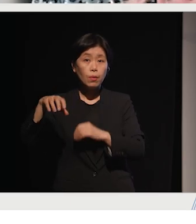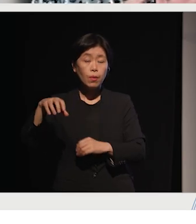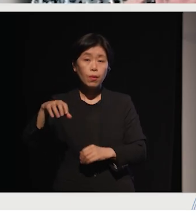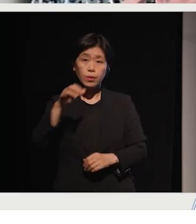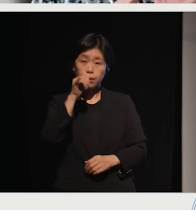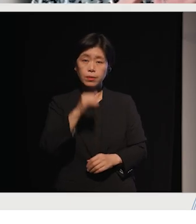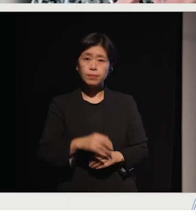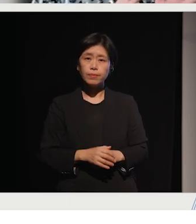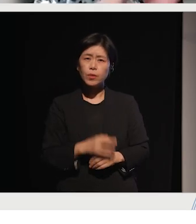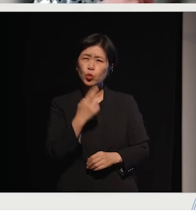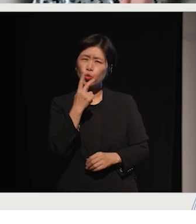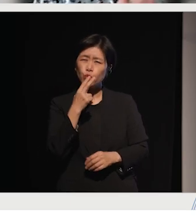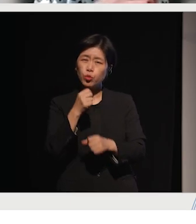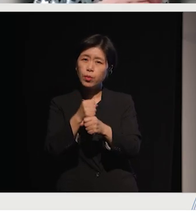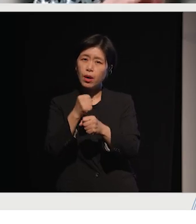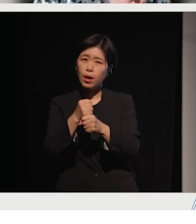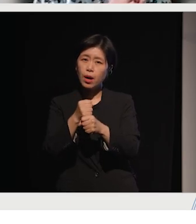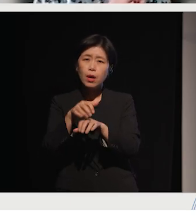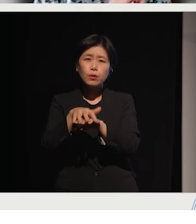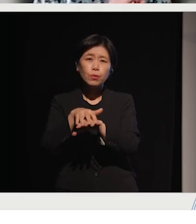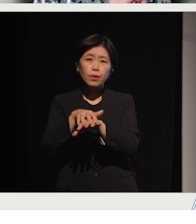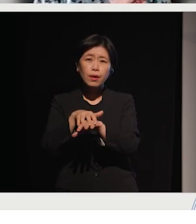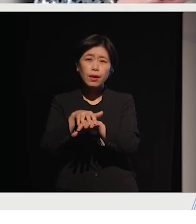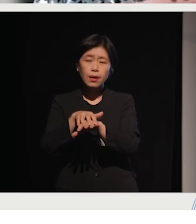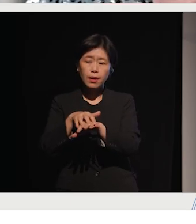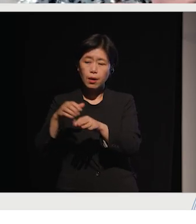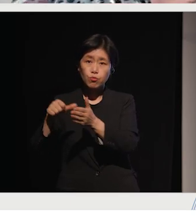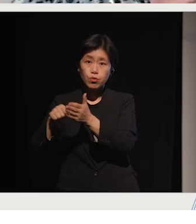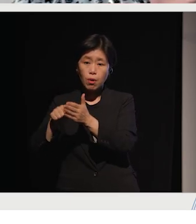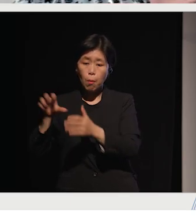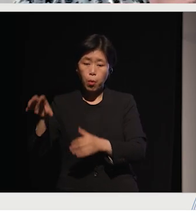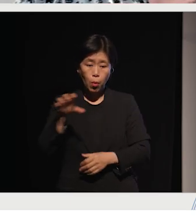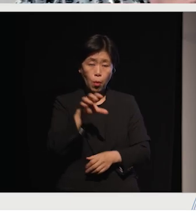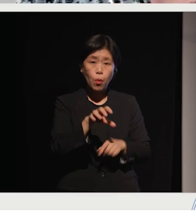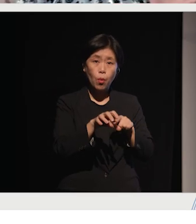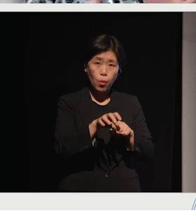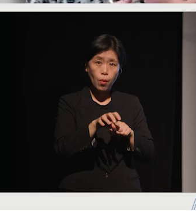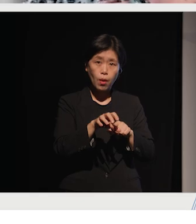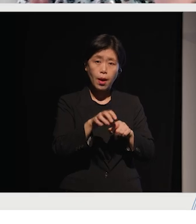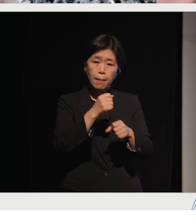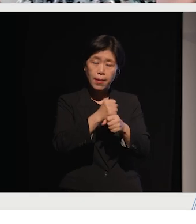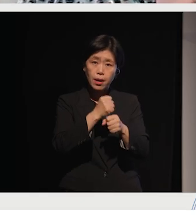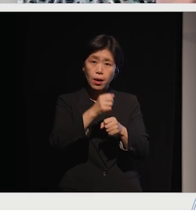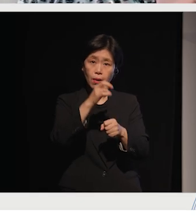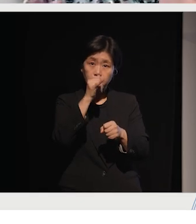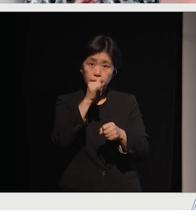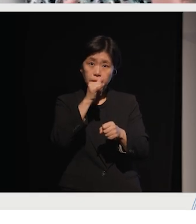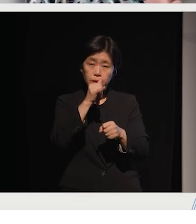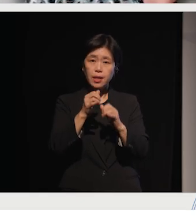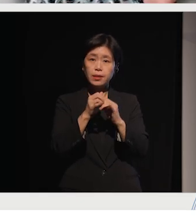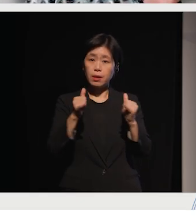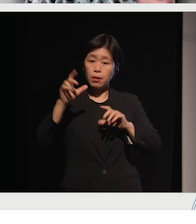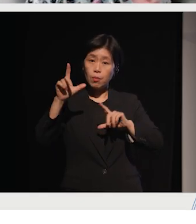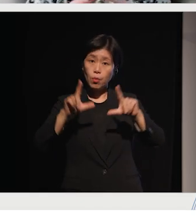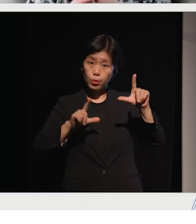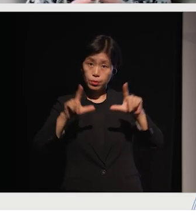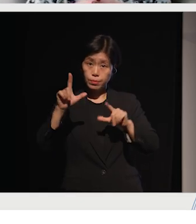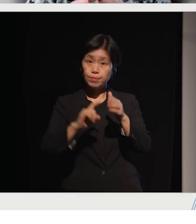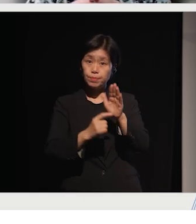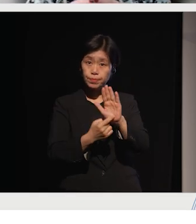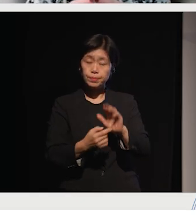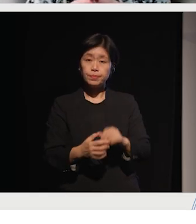in glass. You can't see the object on the screen, and it's of a mail cart. This is from the National